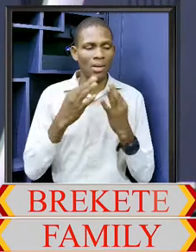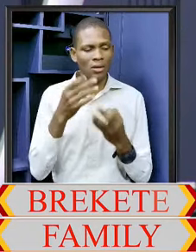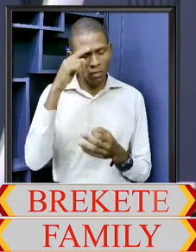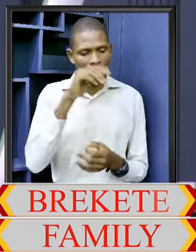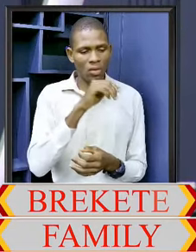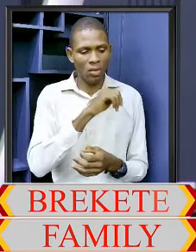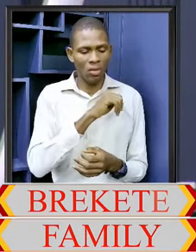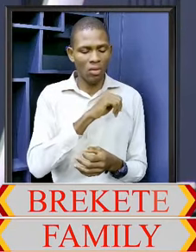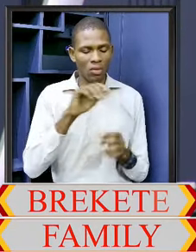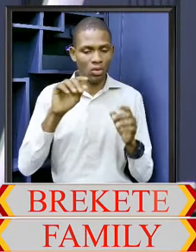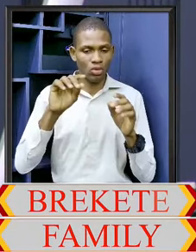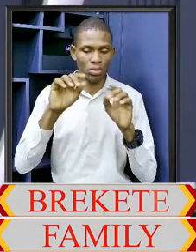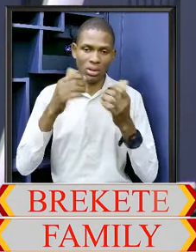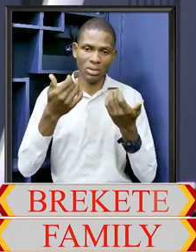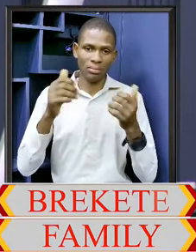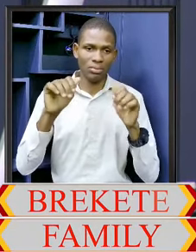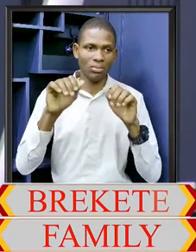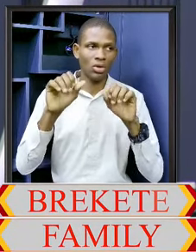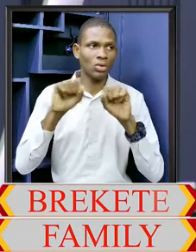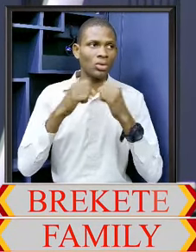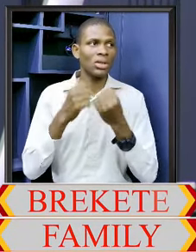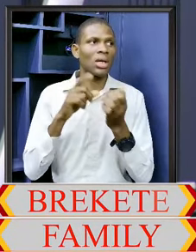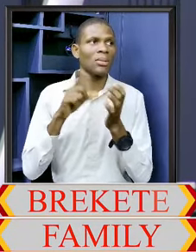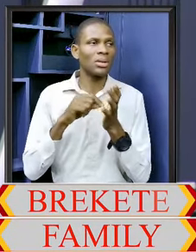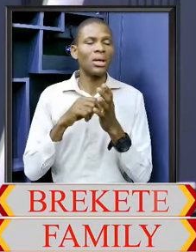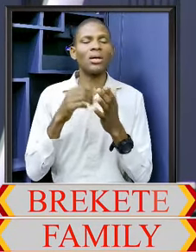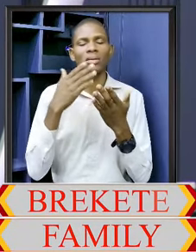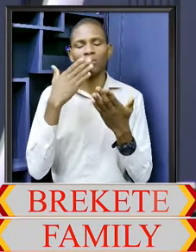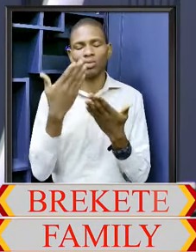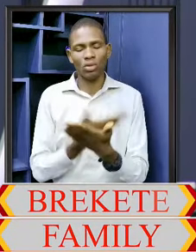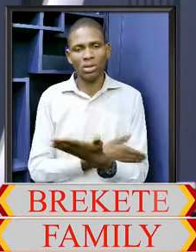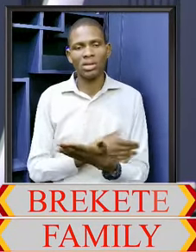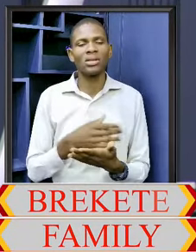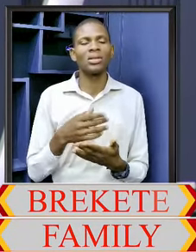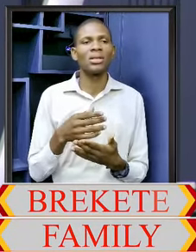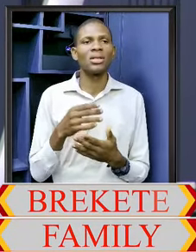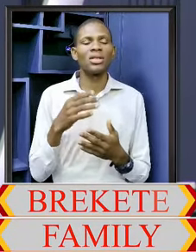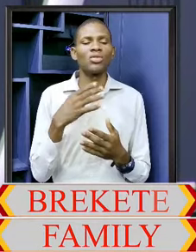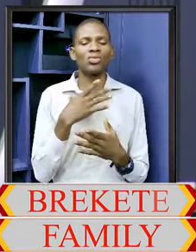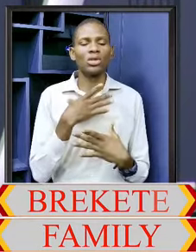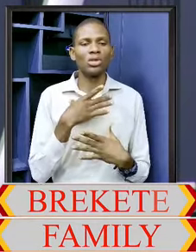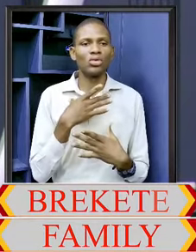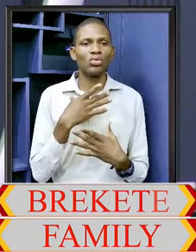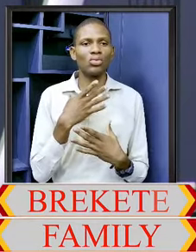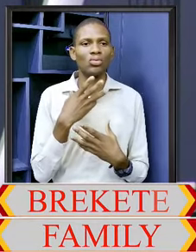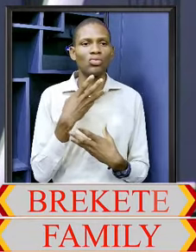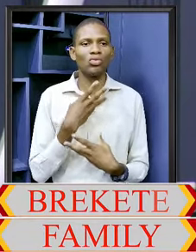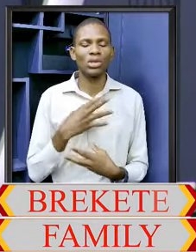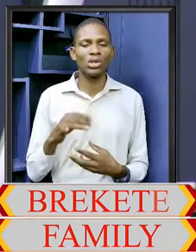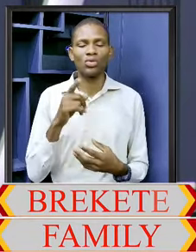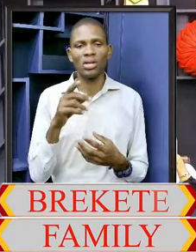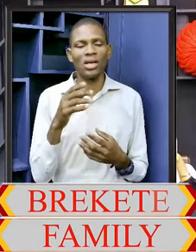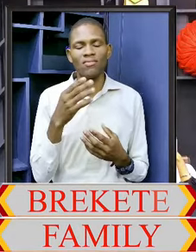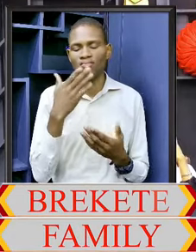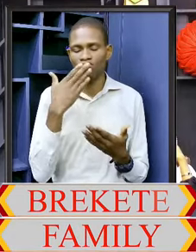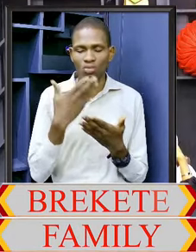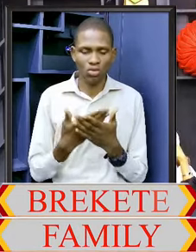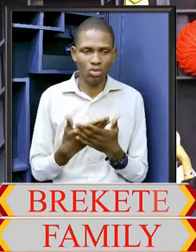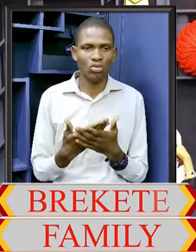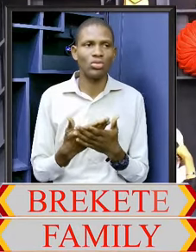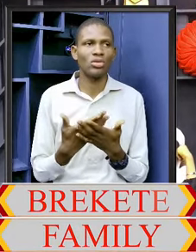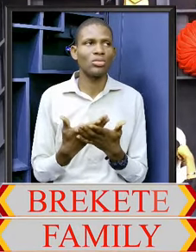media, Mary J. Paul. Good morning, Your Excellency. Say, wishing you a fabulous birthday,